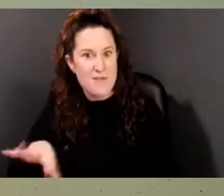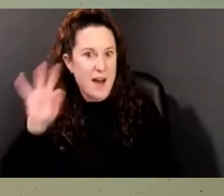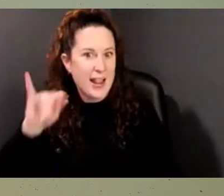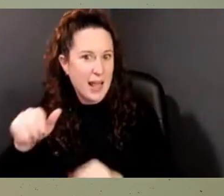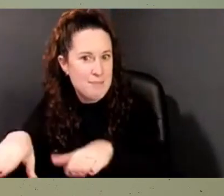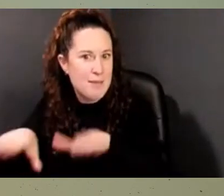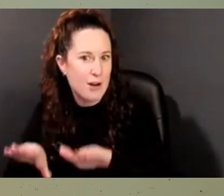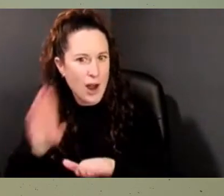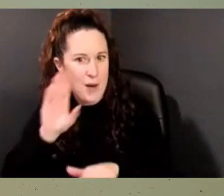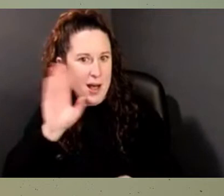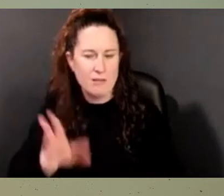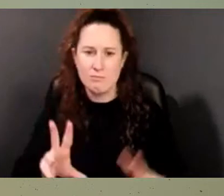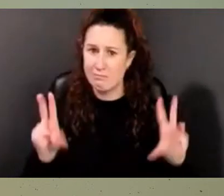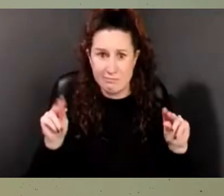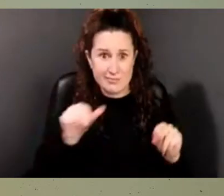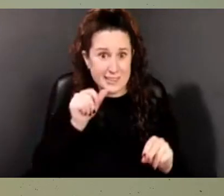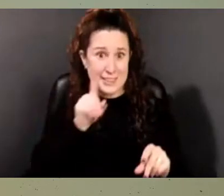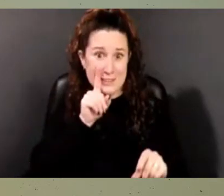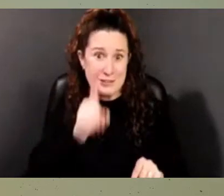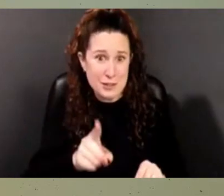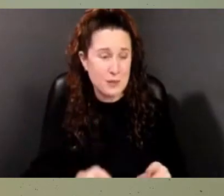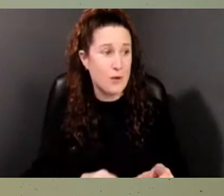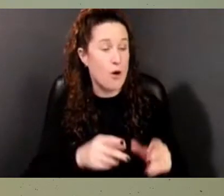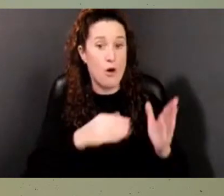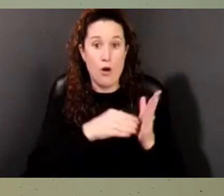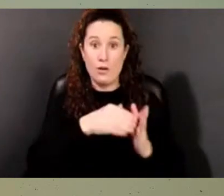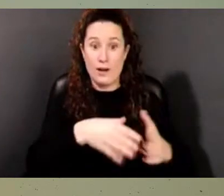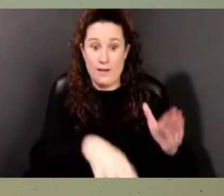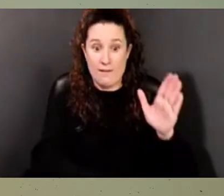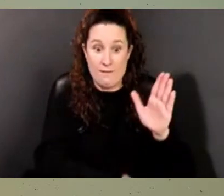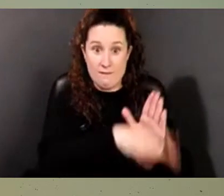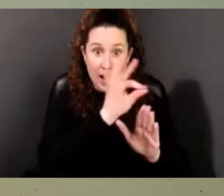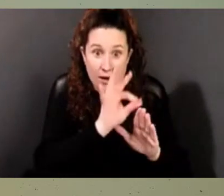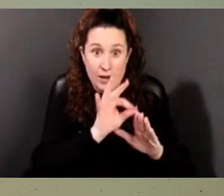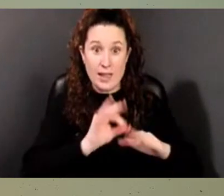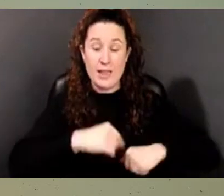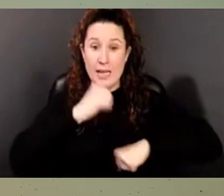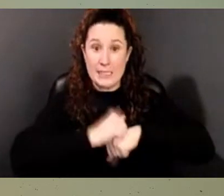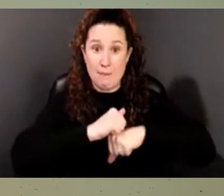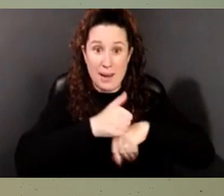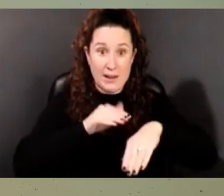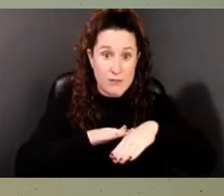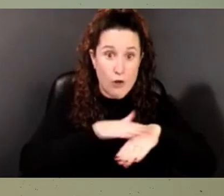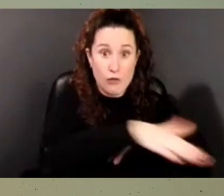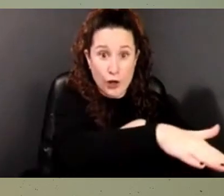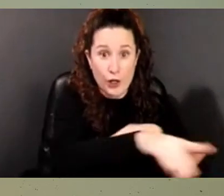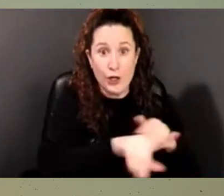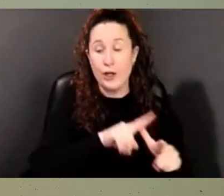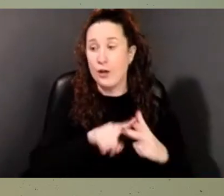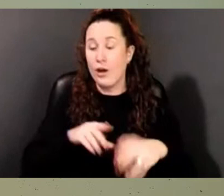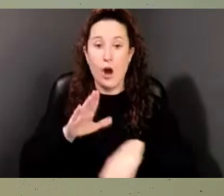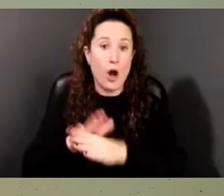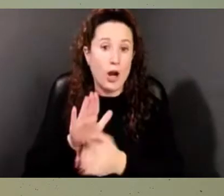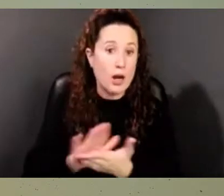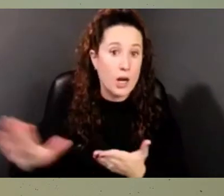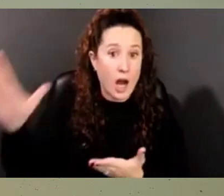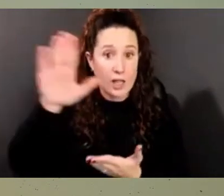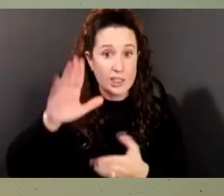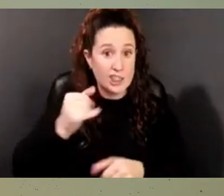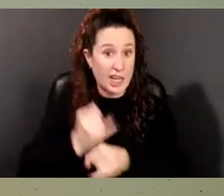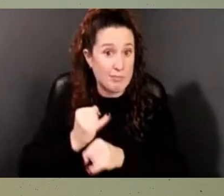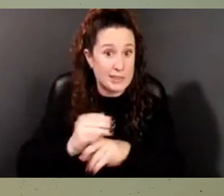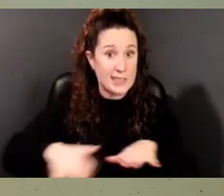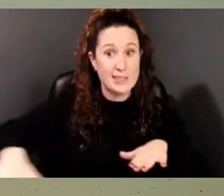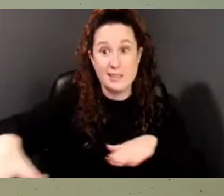They're paved over, they're under, they're on college campuses, they're just completely neglected, unmourned, unmissed.